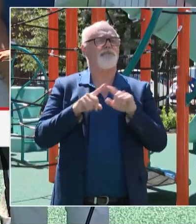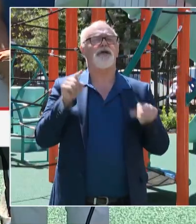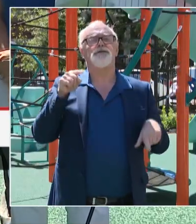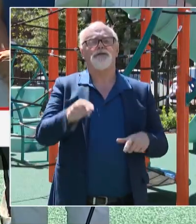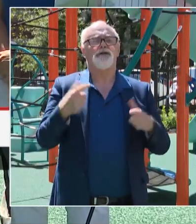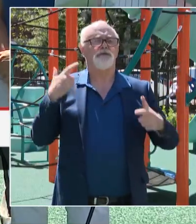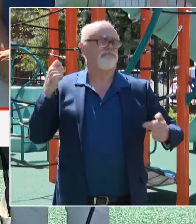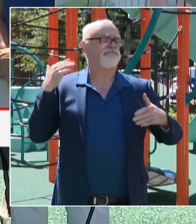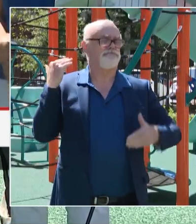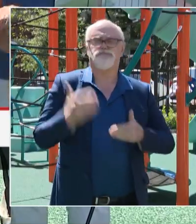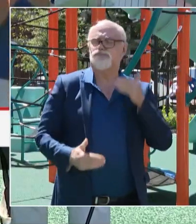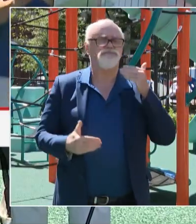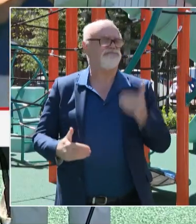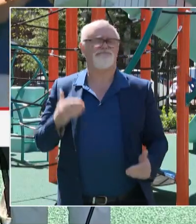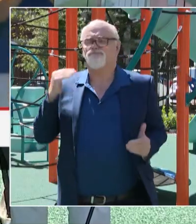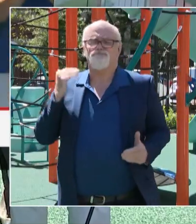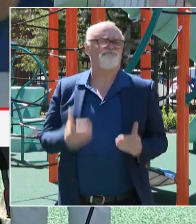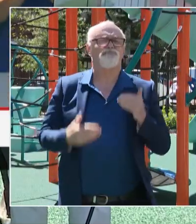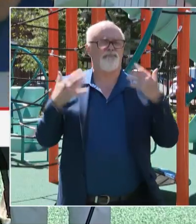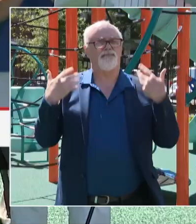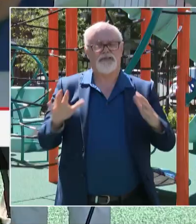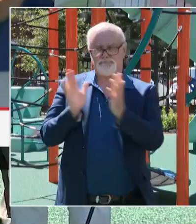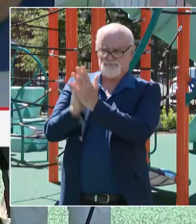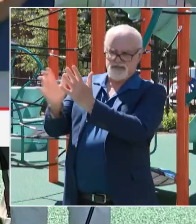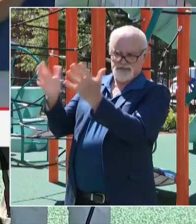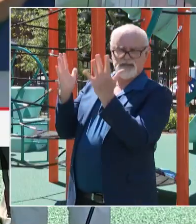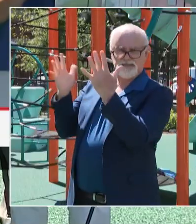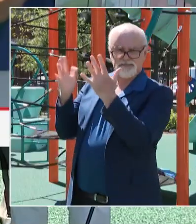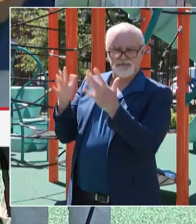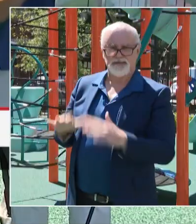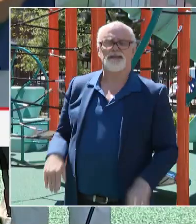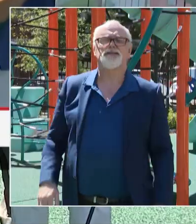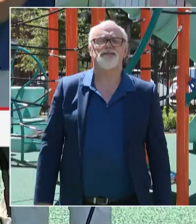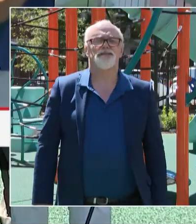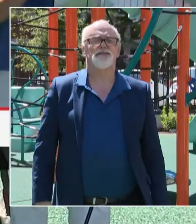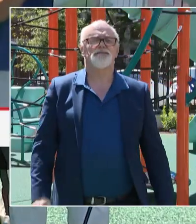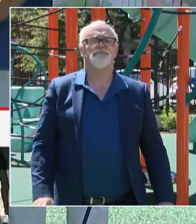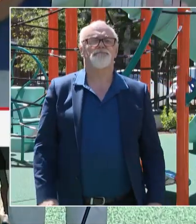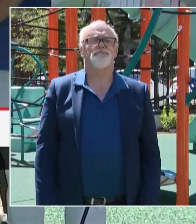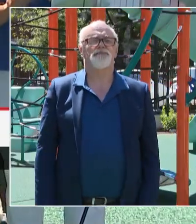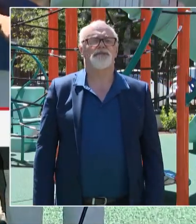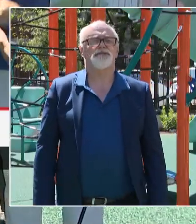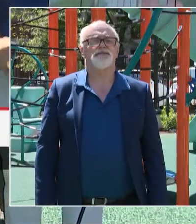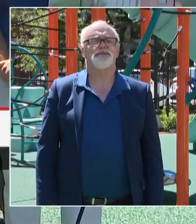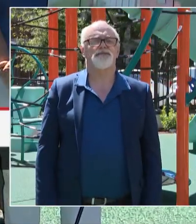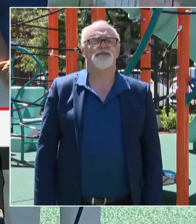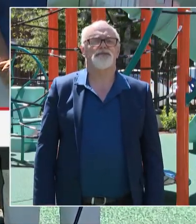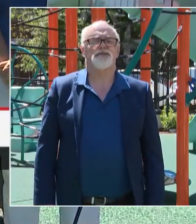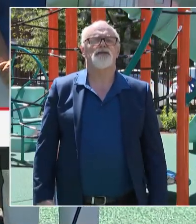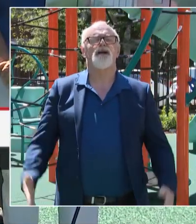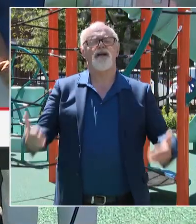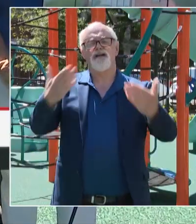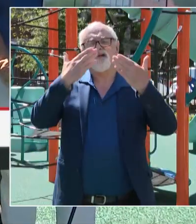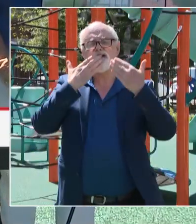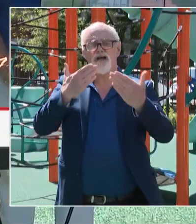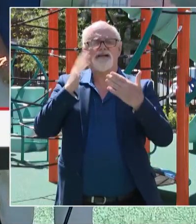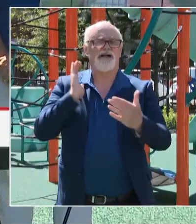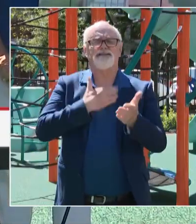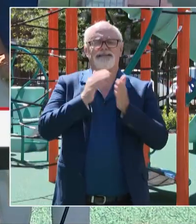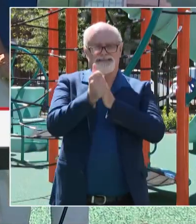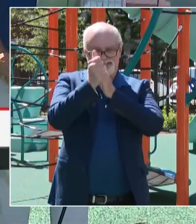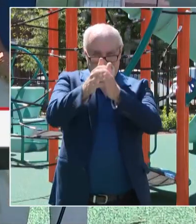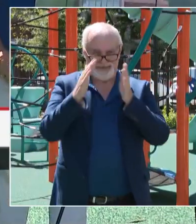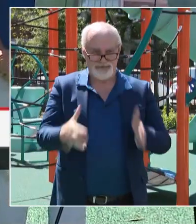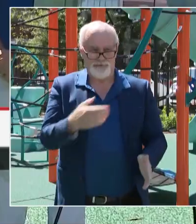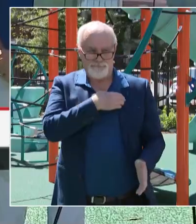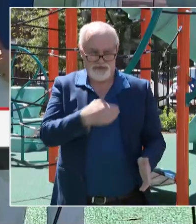give administration and team here another round of applause. Really excited about it. Thank you to our fearless leader, Mayor Bowser. Thank